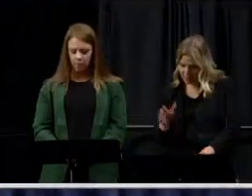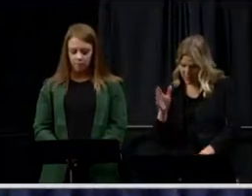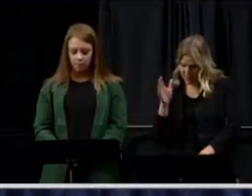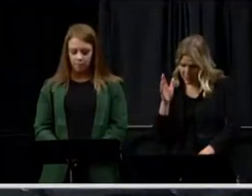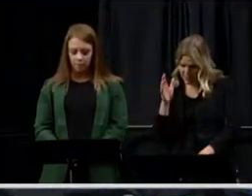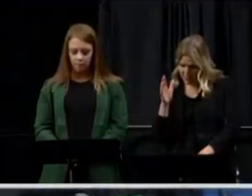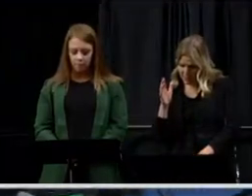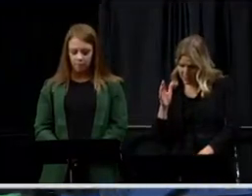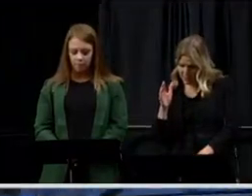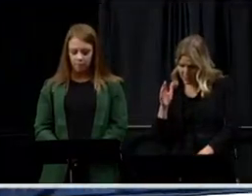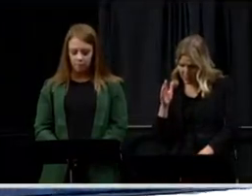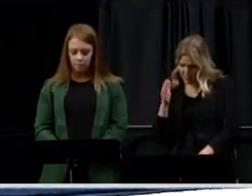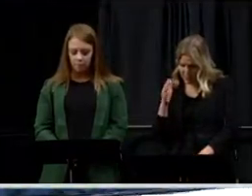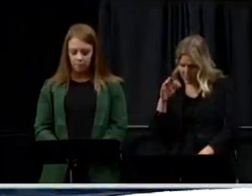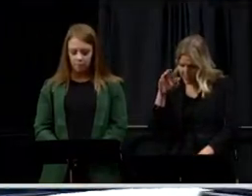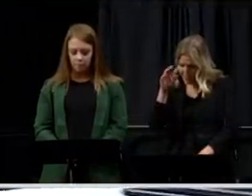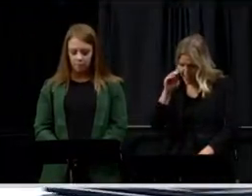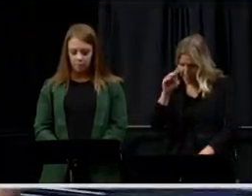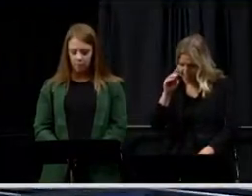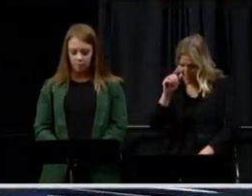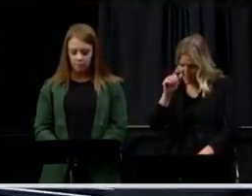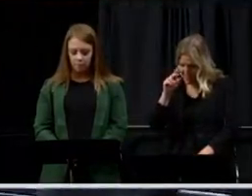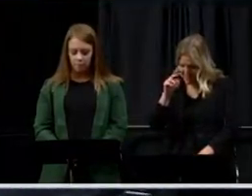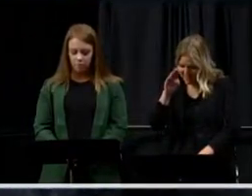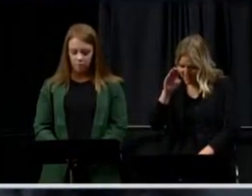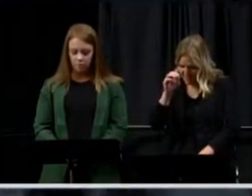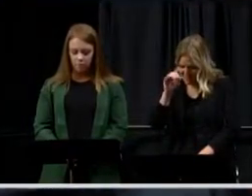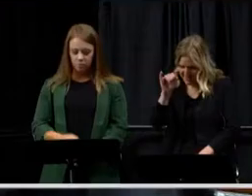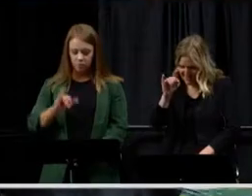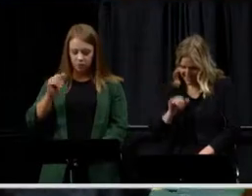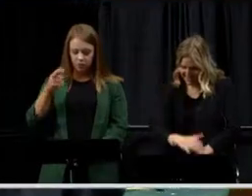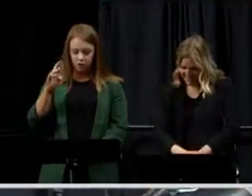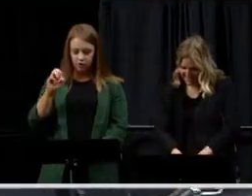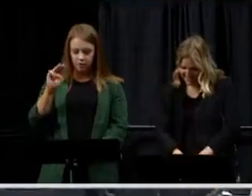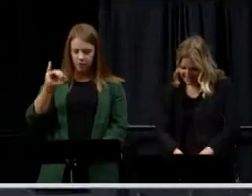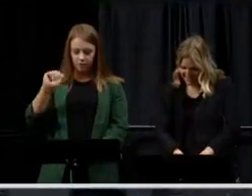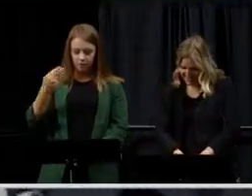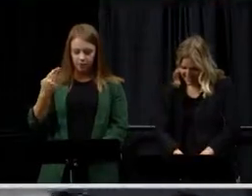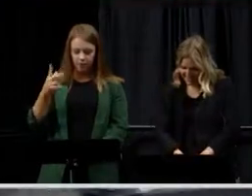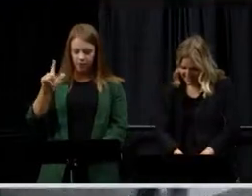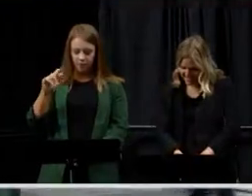Vuyakule Muambi. Jeremiah Tariq Letcher.